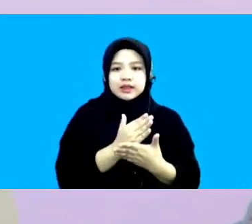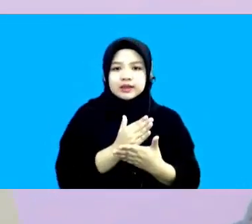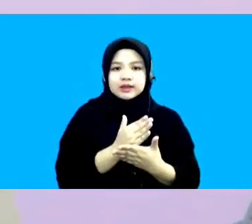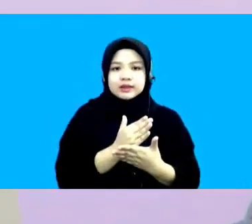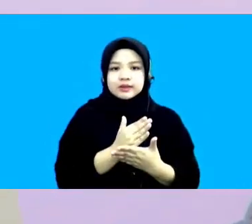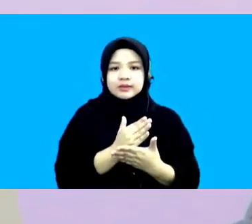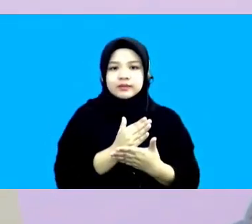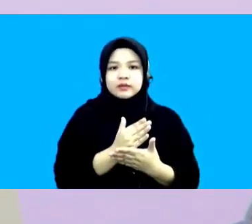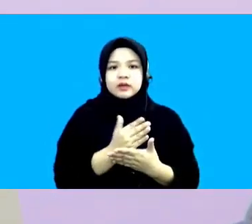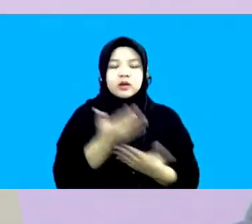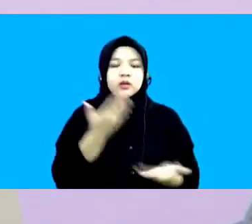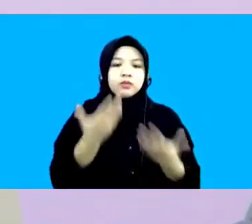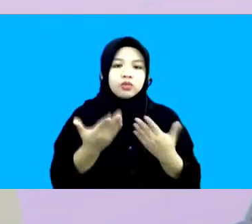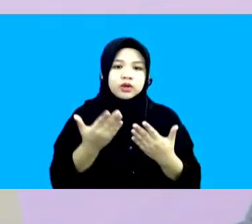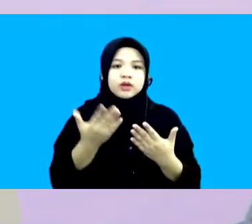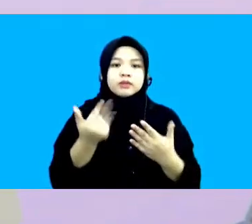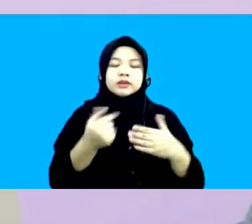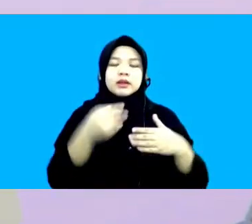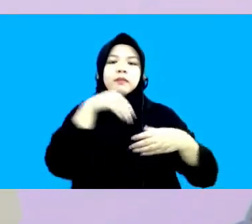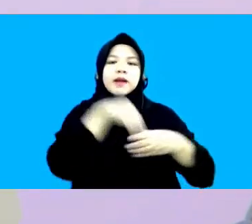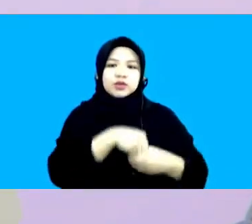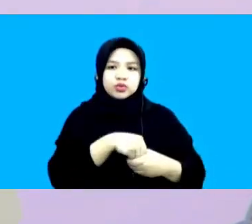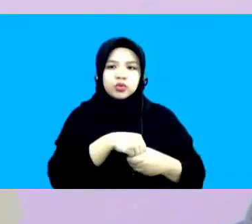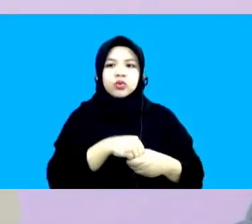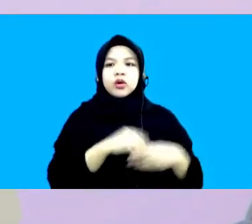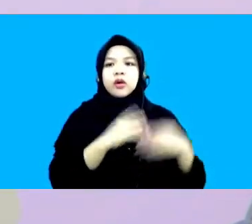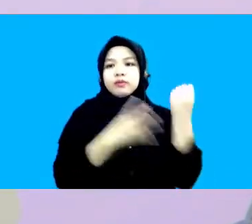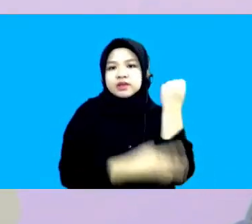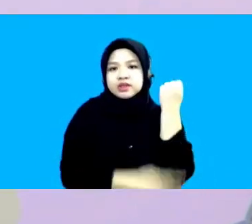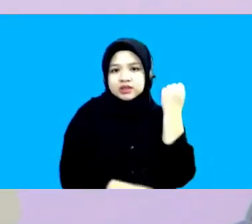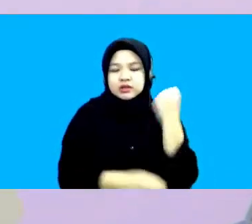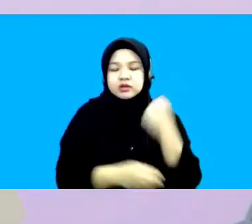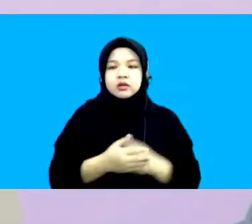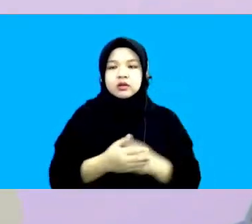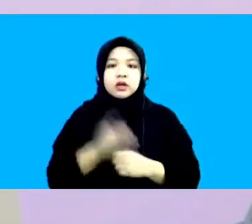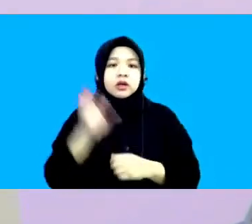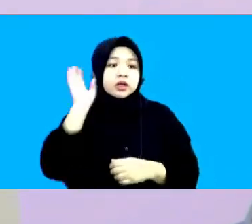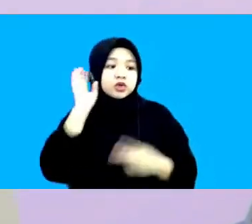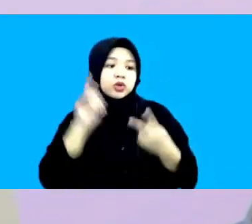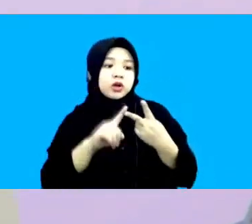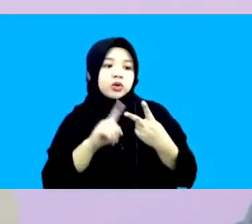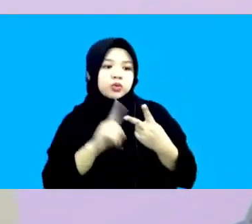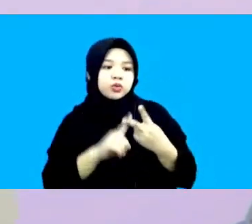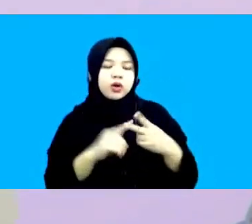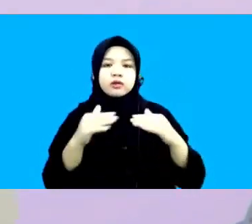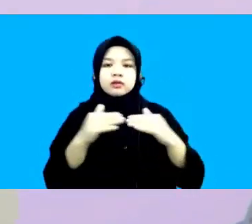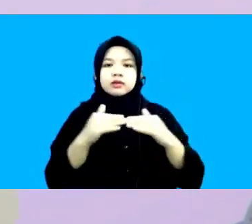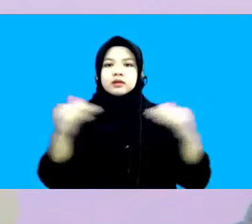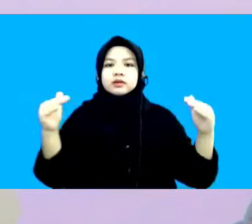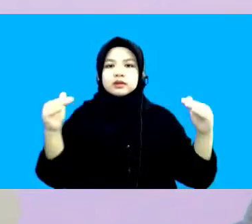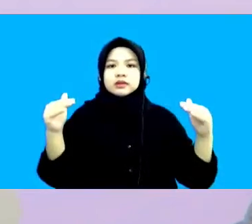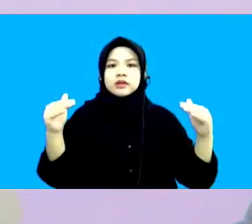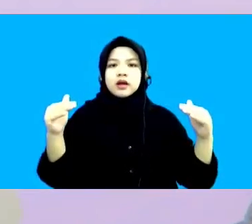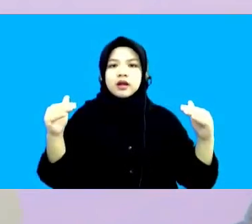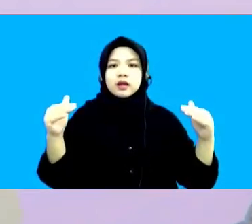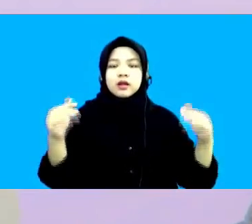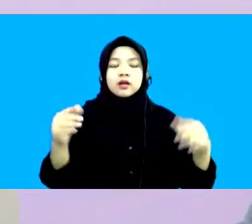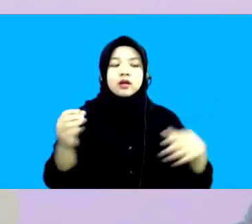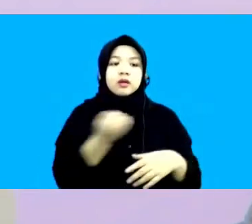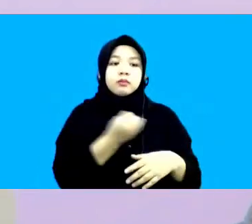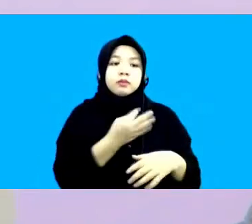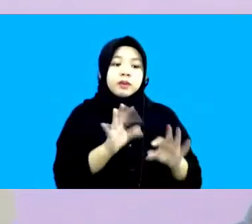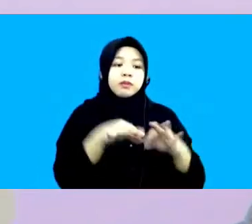variables. That includes inequality, M2. But if you don't have cardinal variables, it still can be upgraded through a new paper in which we